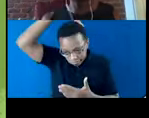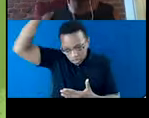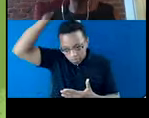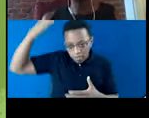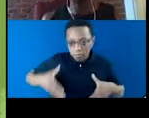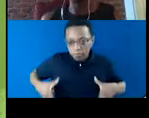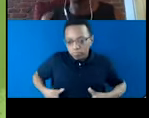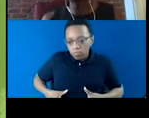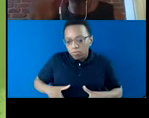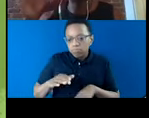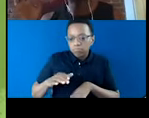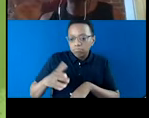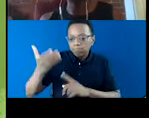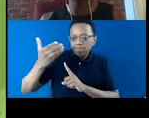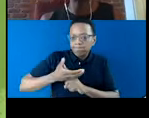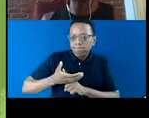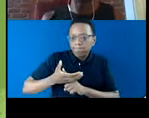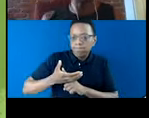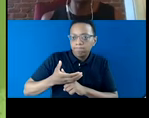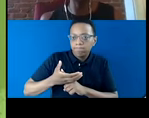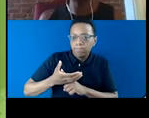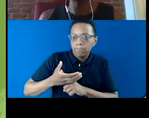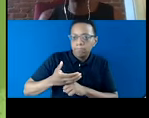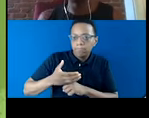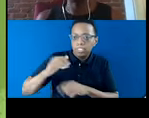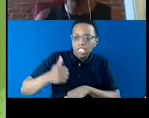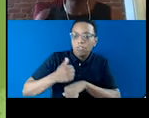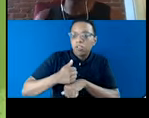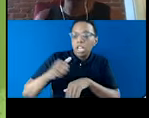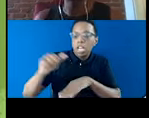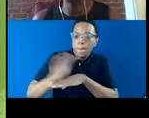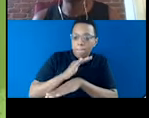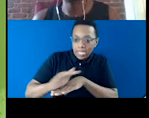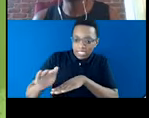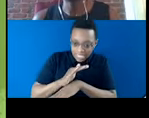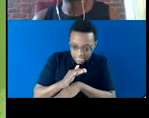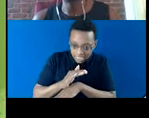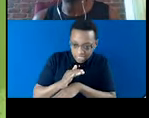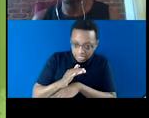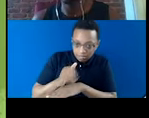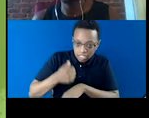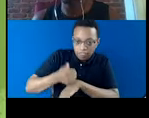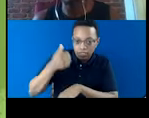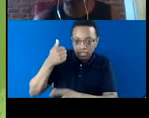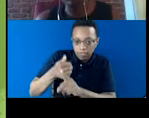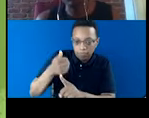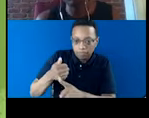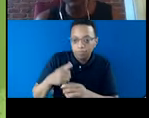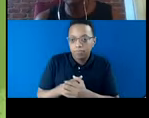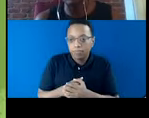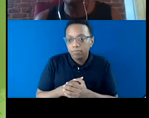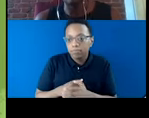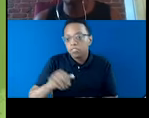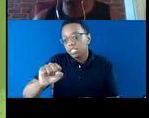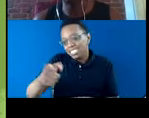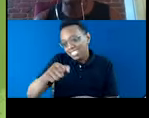and set out to create a business for herself in Lisbon. And that business was sex work.